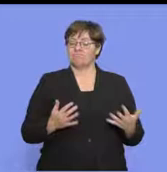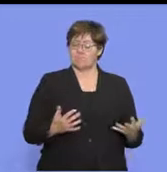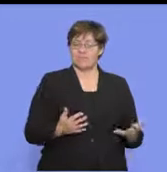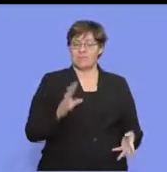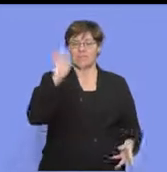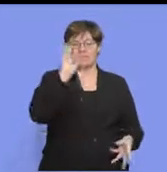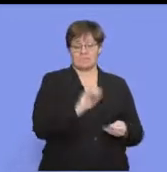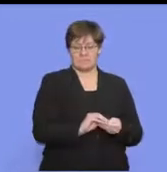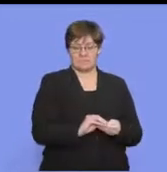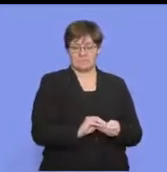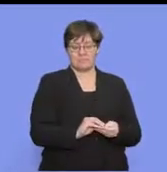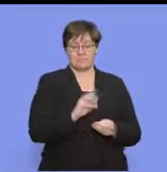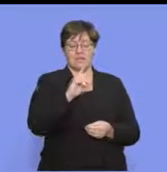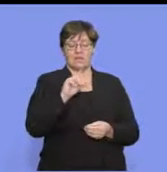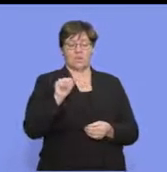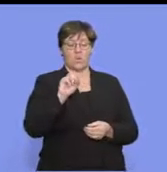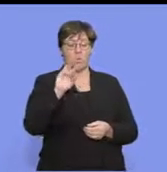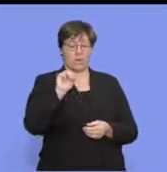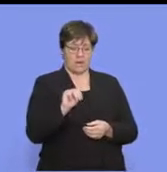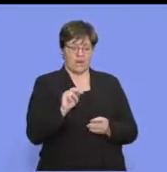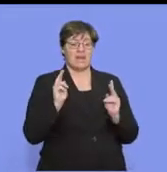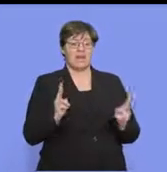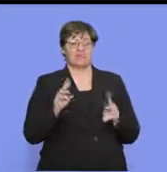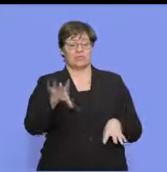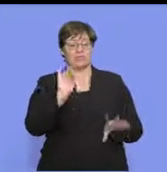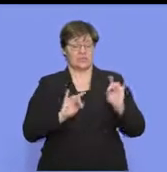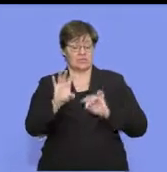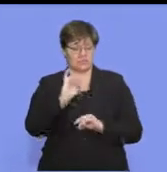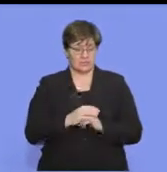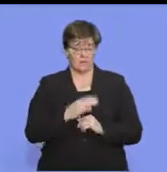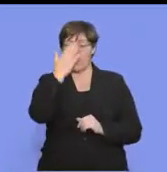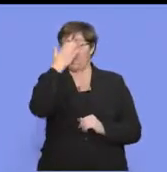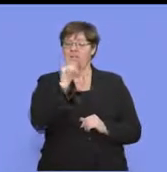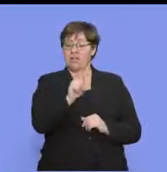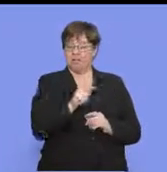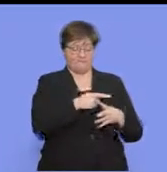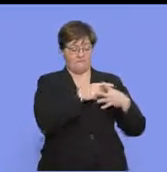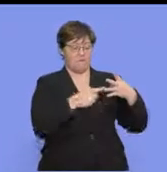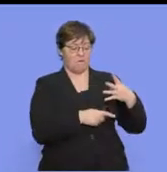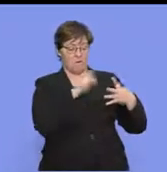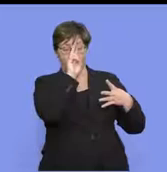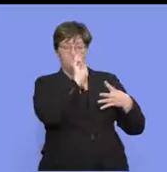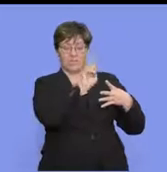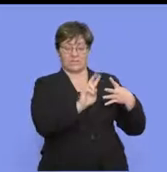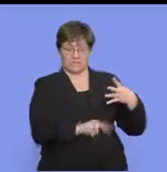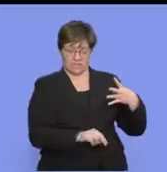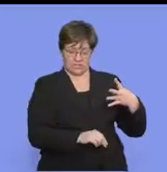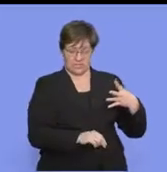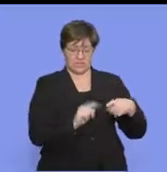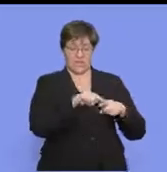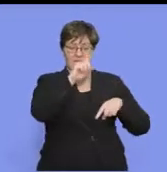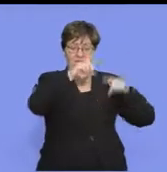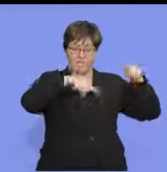Okay, so to quickly sum up Darwin's theory of natural selection, we know in his 4 observations that there